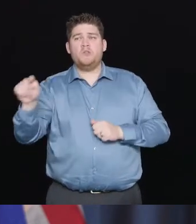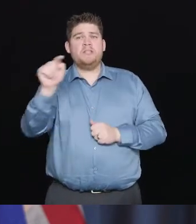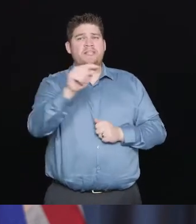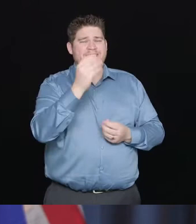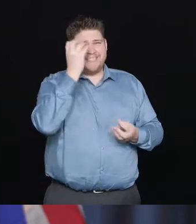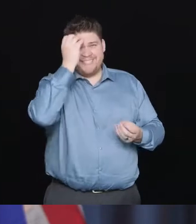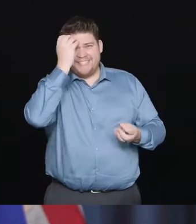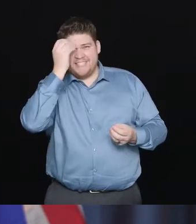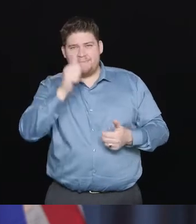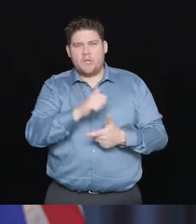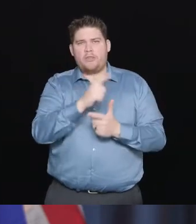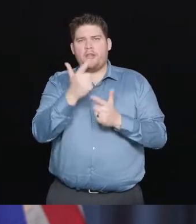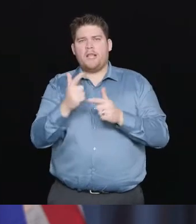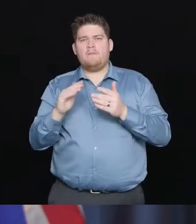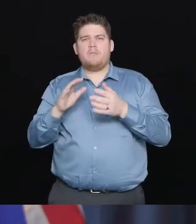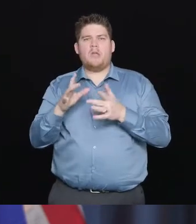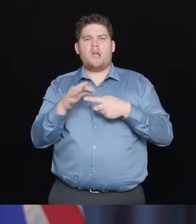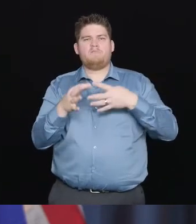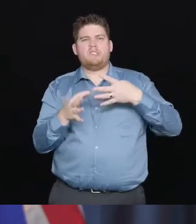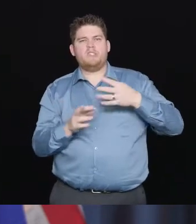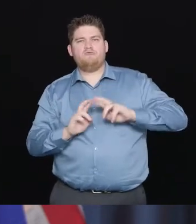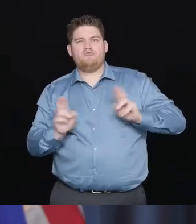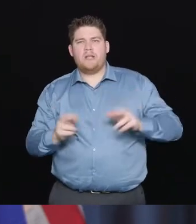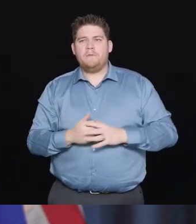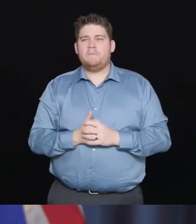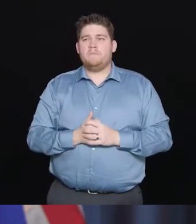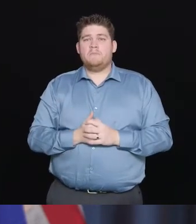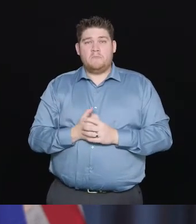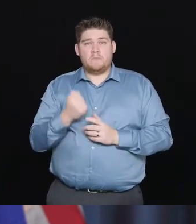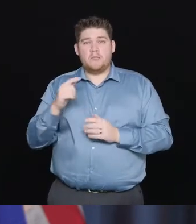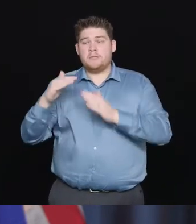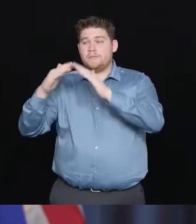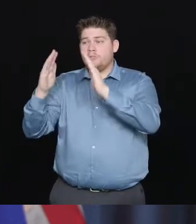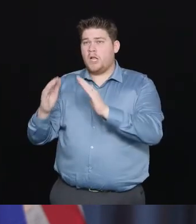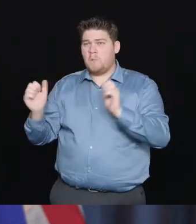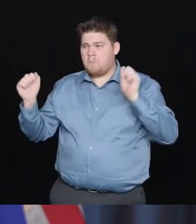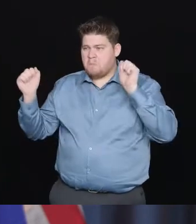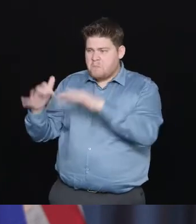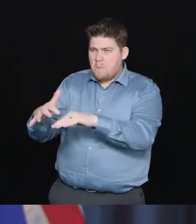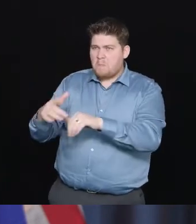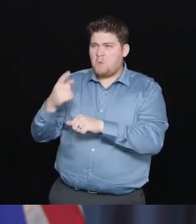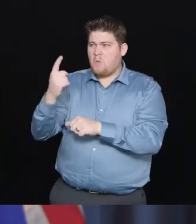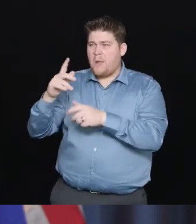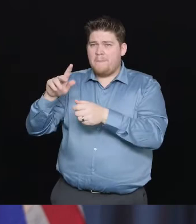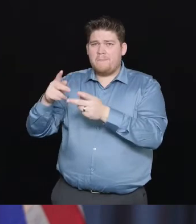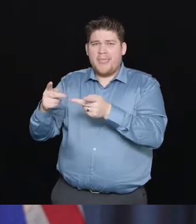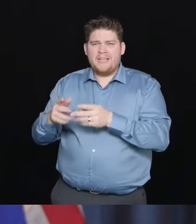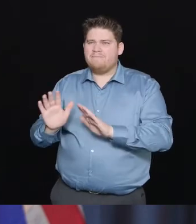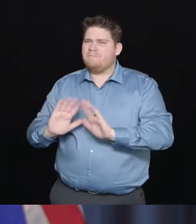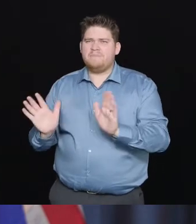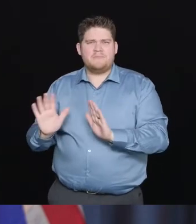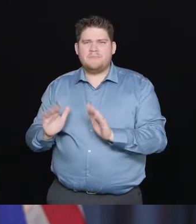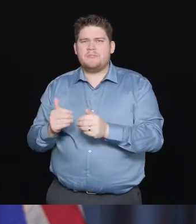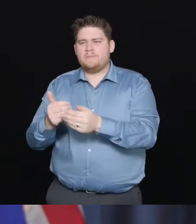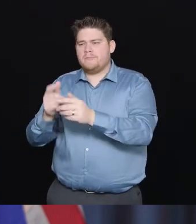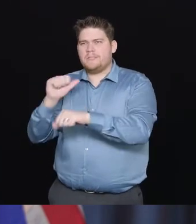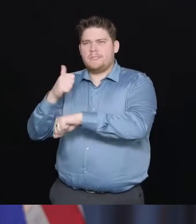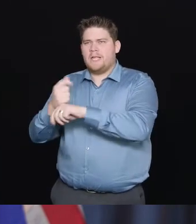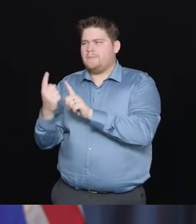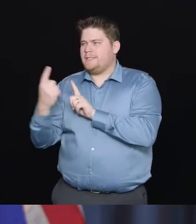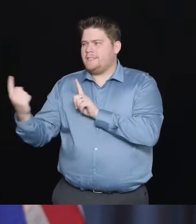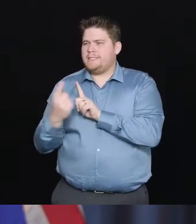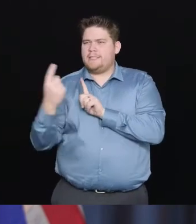people in a greater number of smaller settings. And here in Victoria, they're looking at some of those provisions as well.